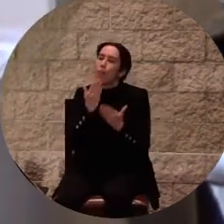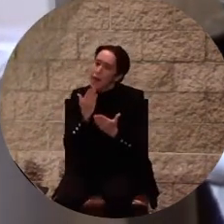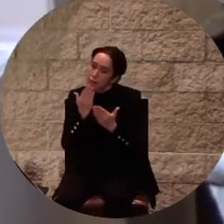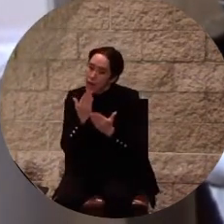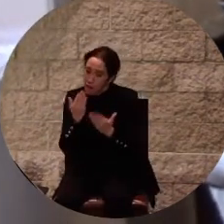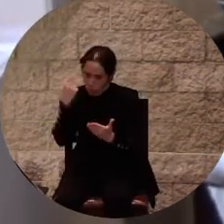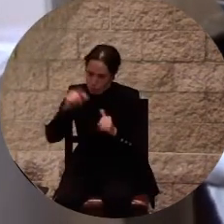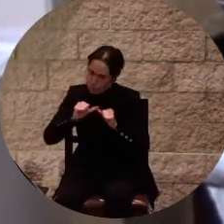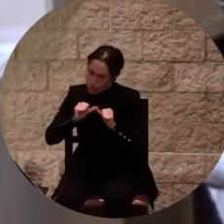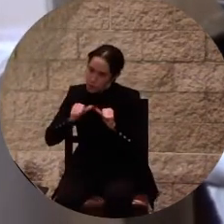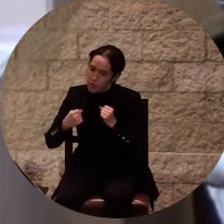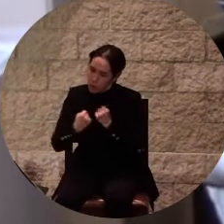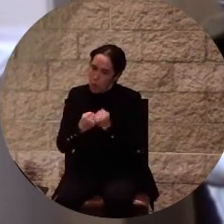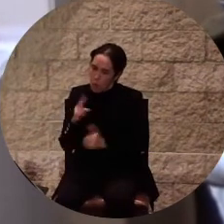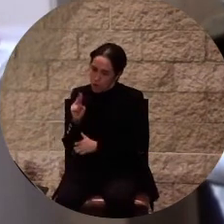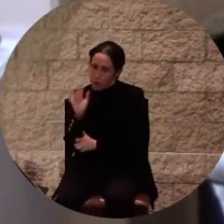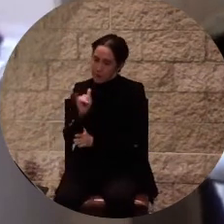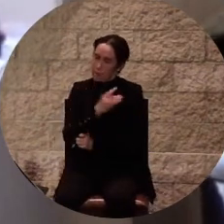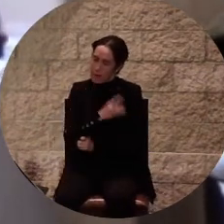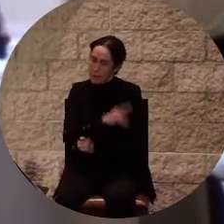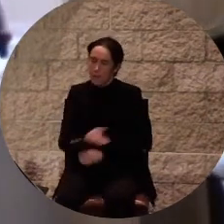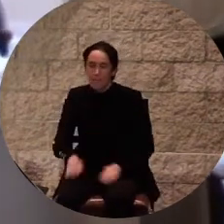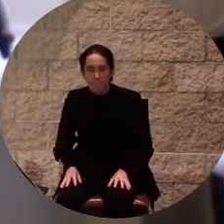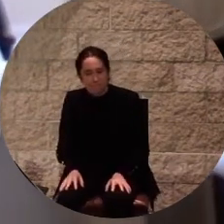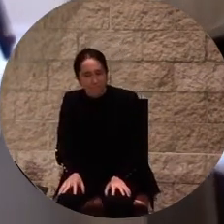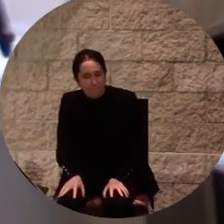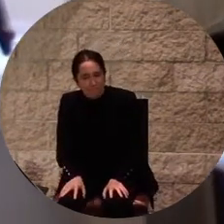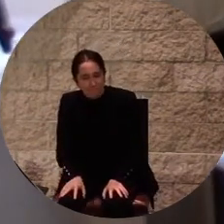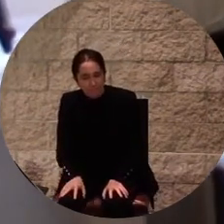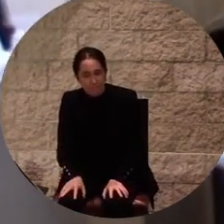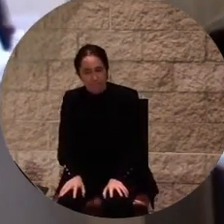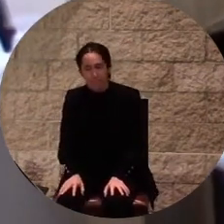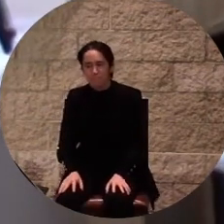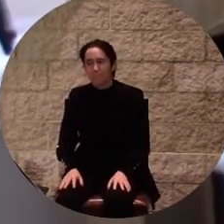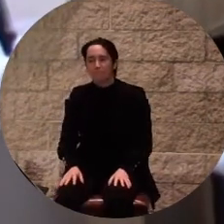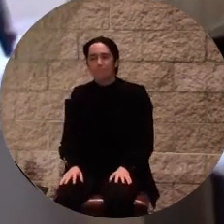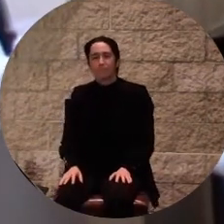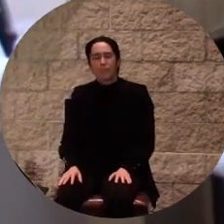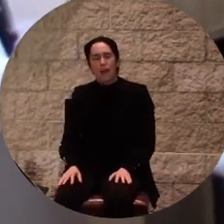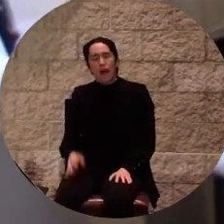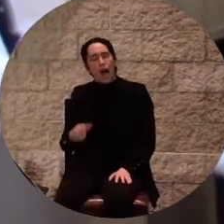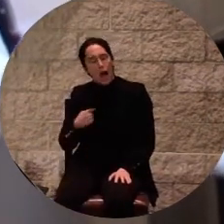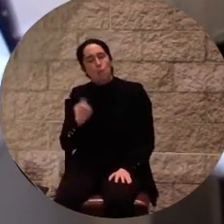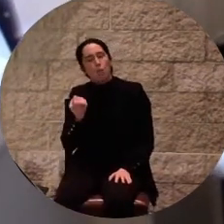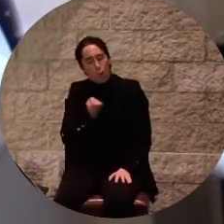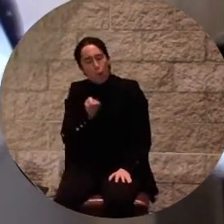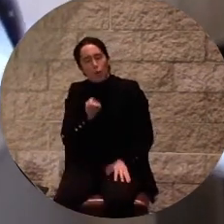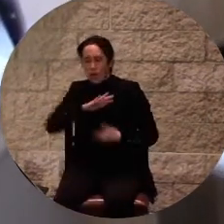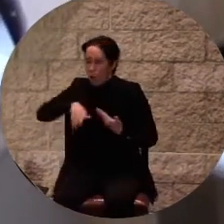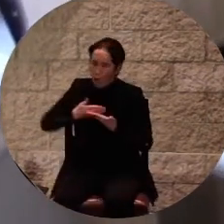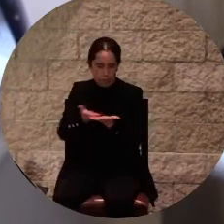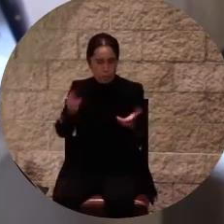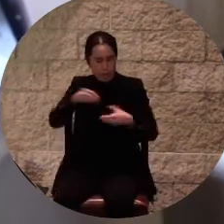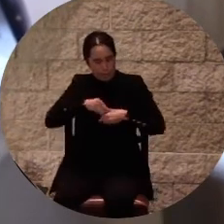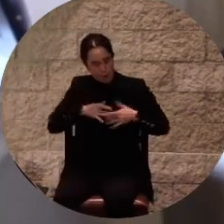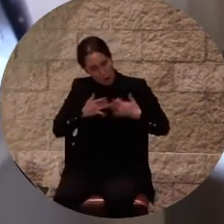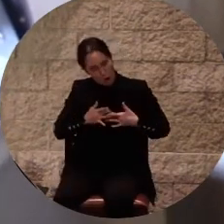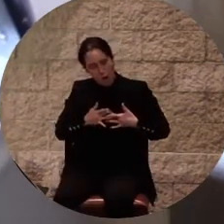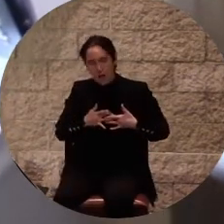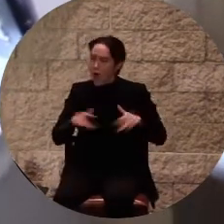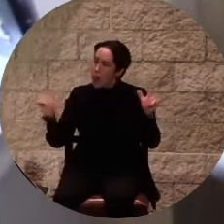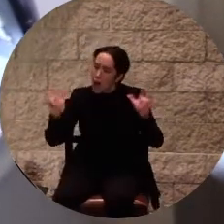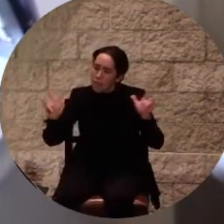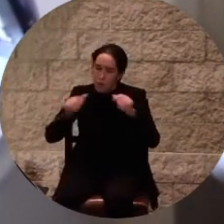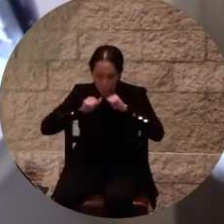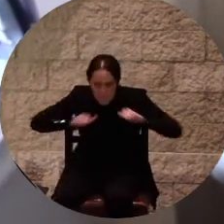support. Know that here at Unity, I think of you often. I hold you in my heart, and I love you, and I bless you, and let's